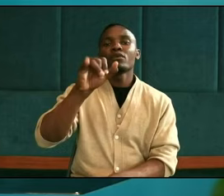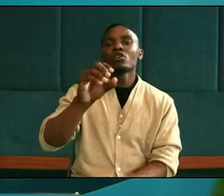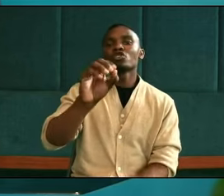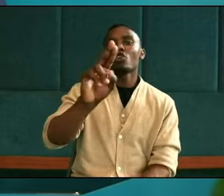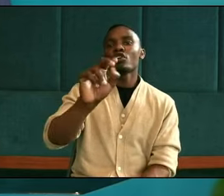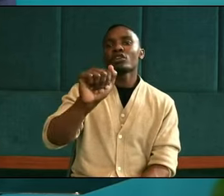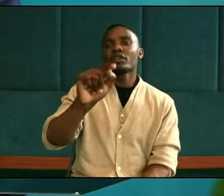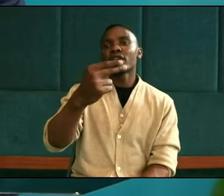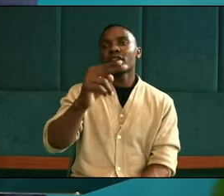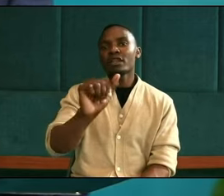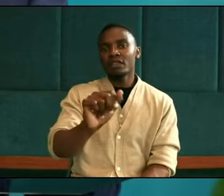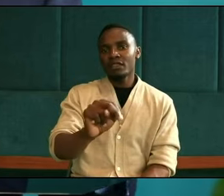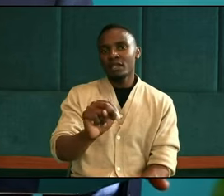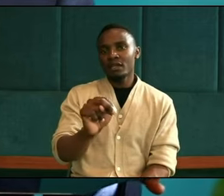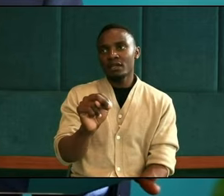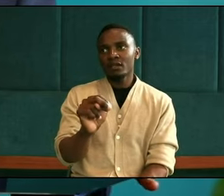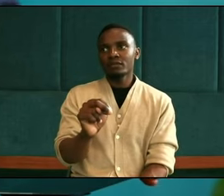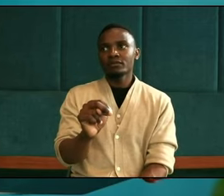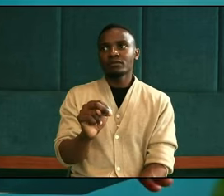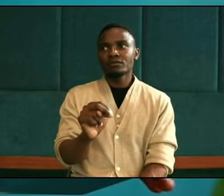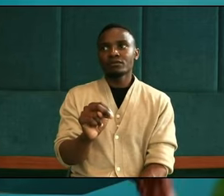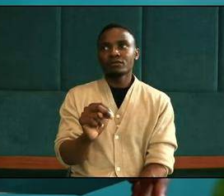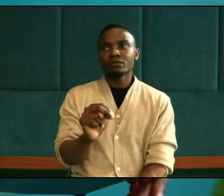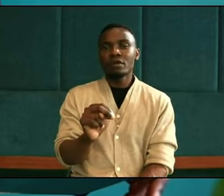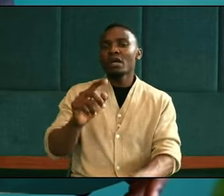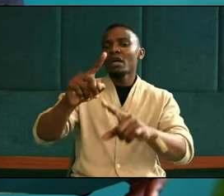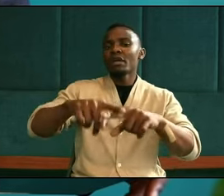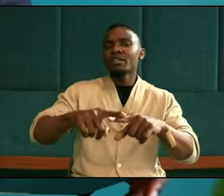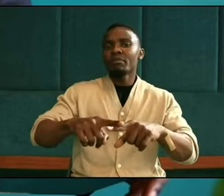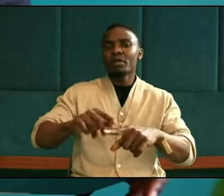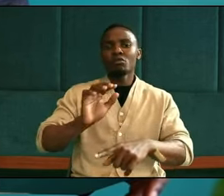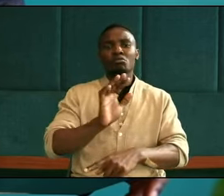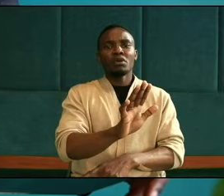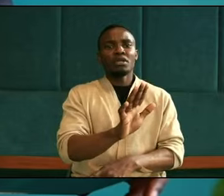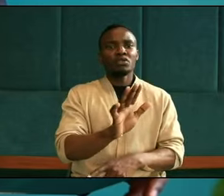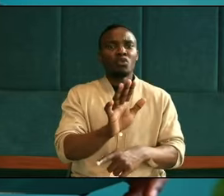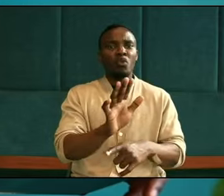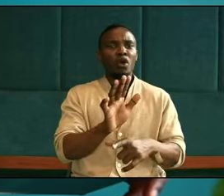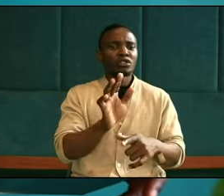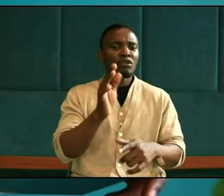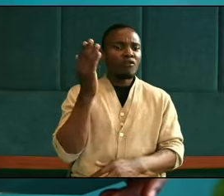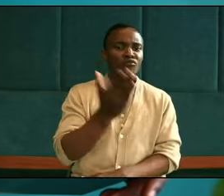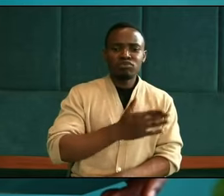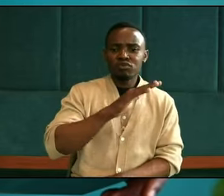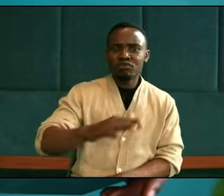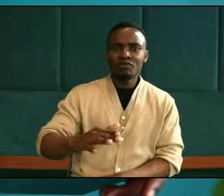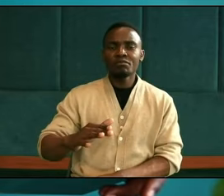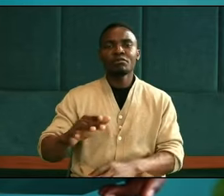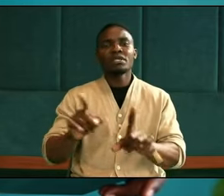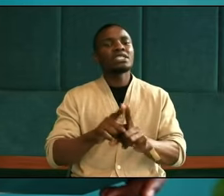realizes this. Jonathan did not depend on his armor. He did not depend on his armor